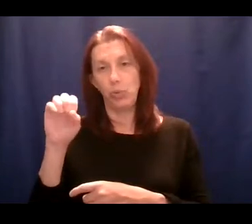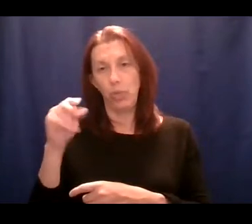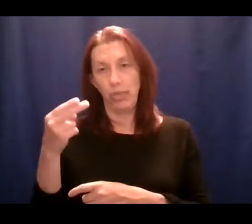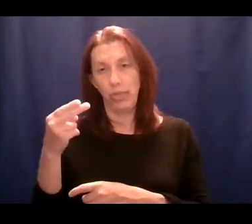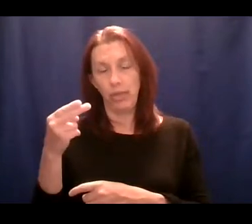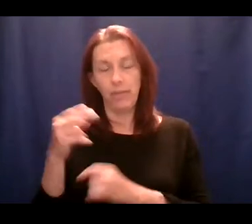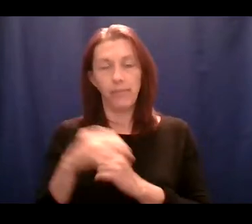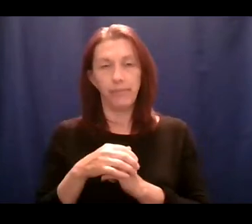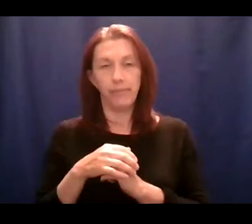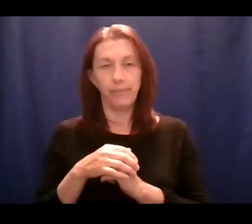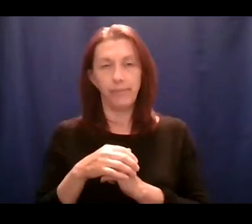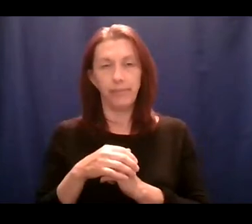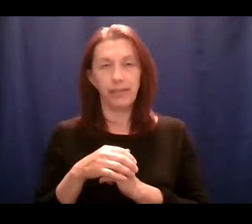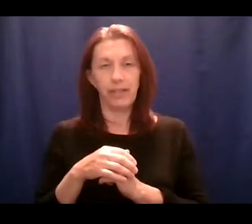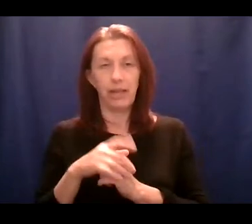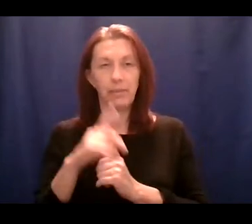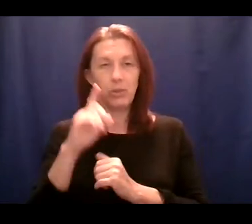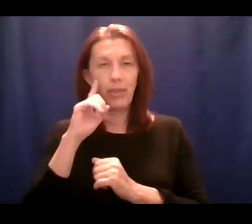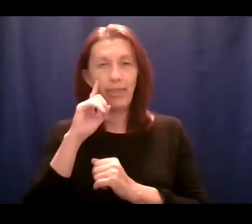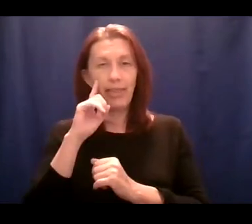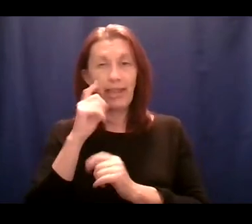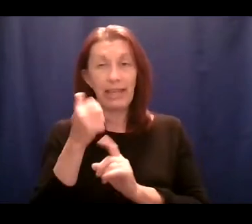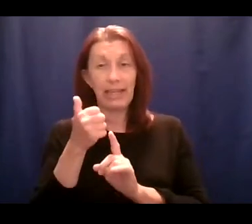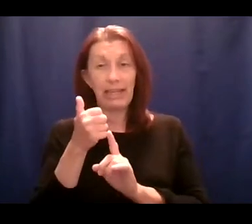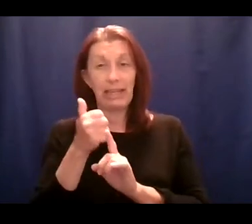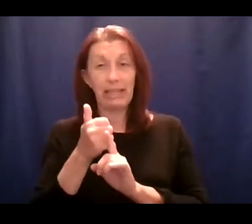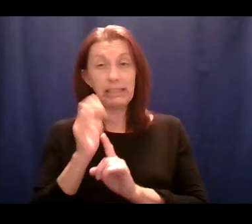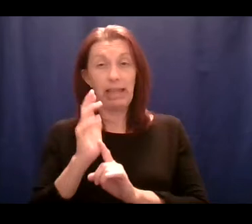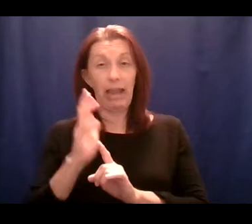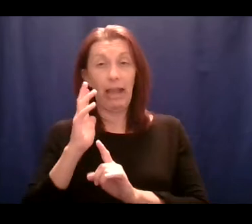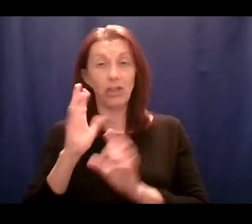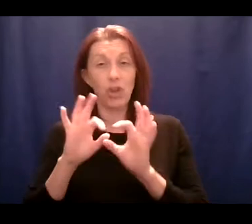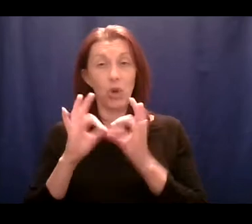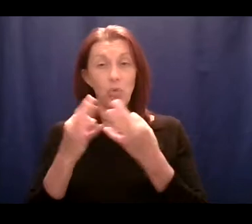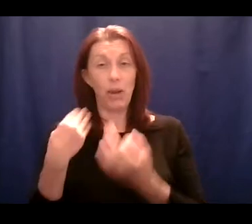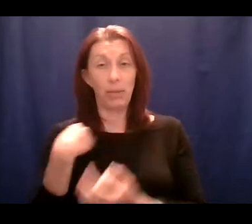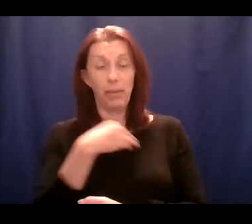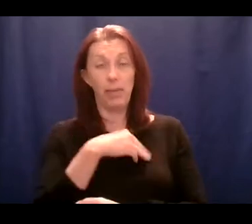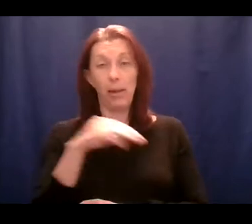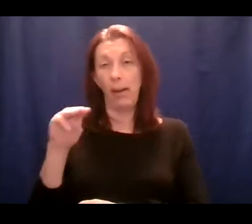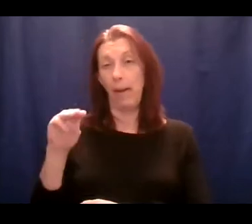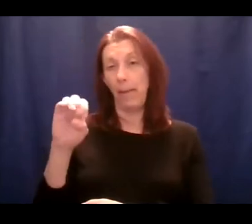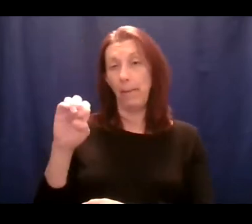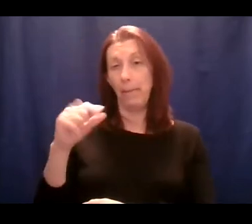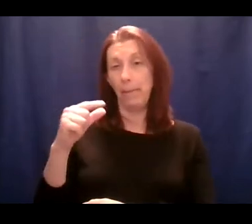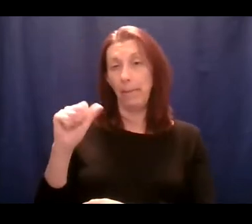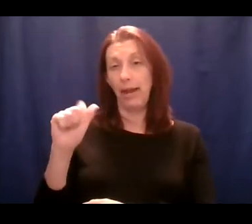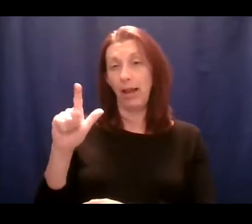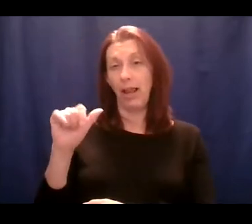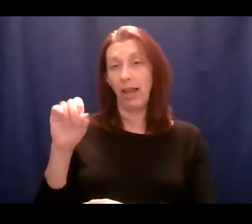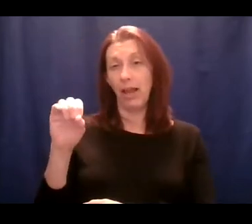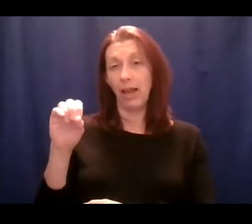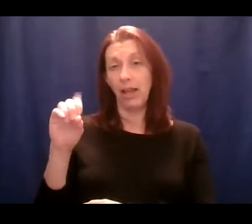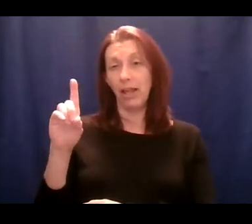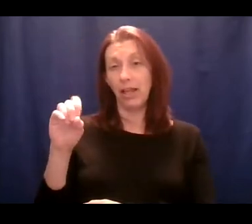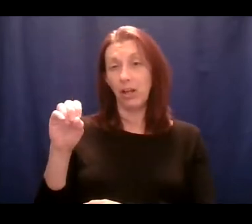about its ancient relative, the megalodon, this is a prehistoric shark. I'll zoom out here. I want to give you